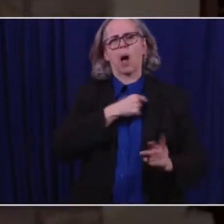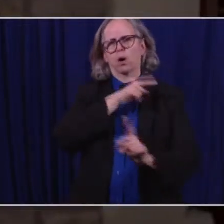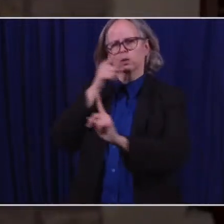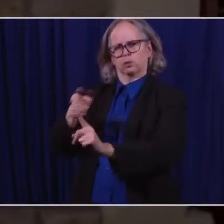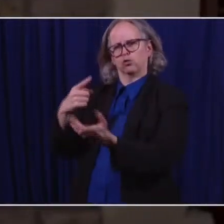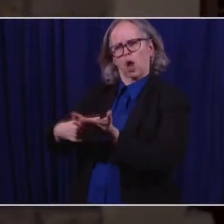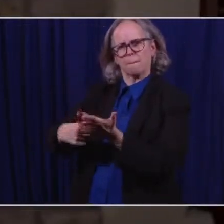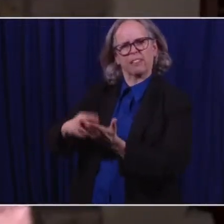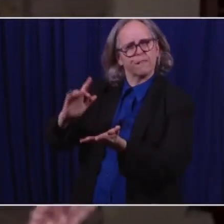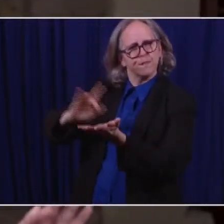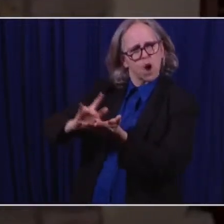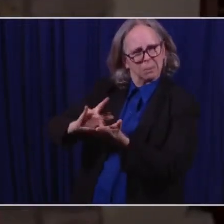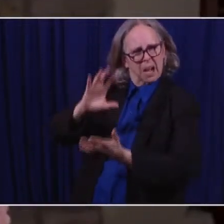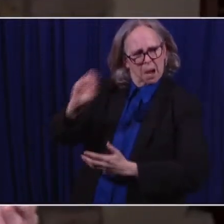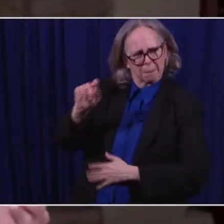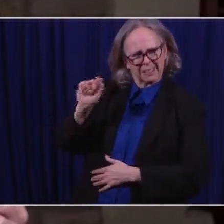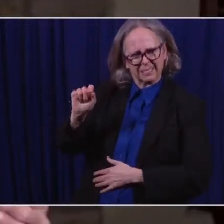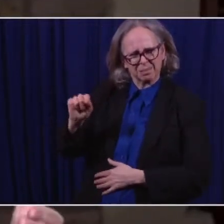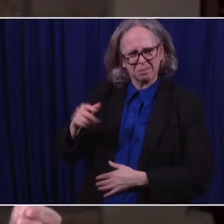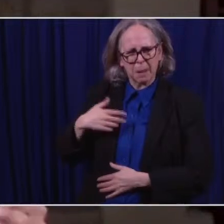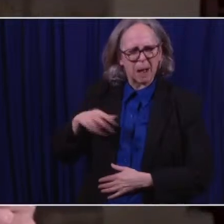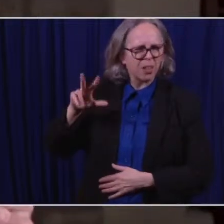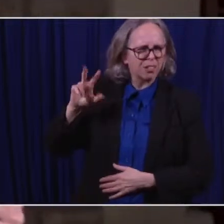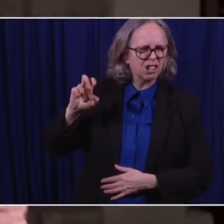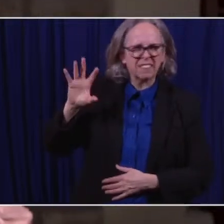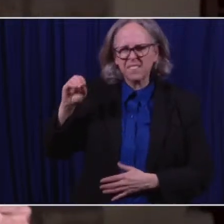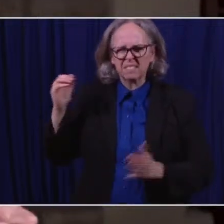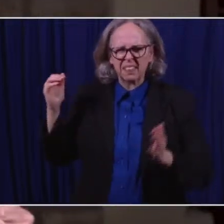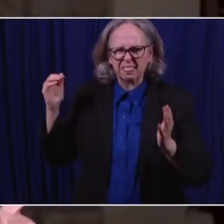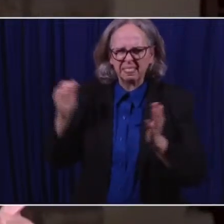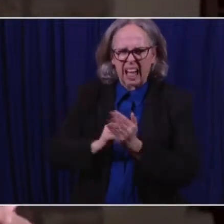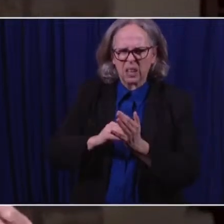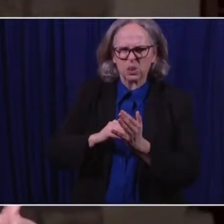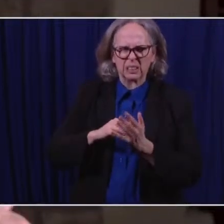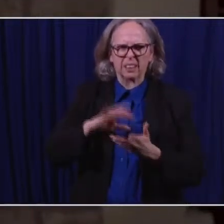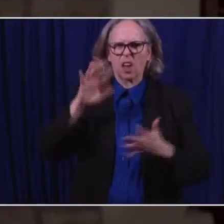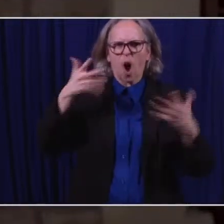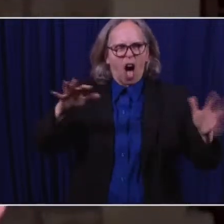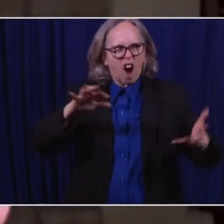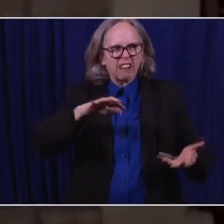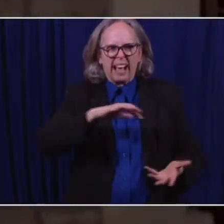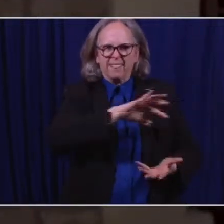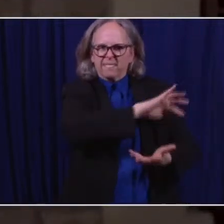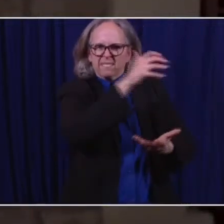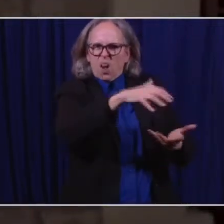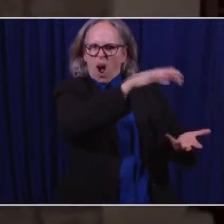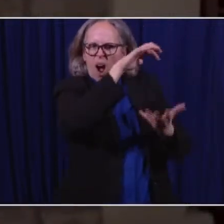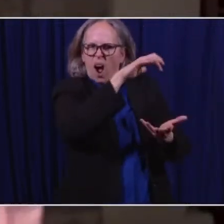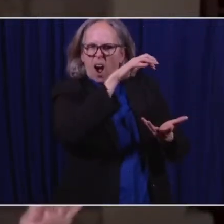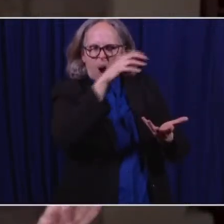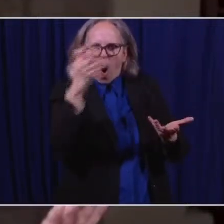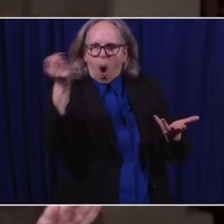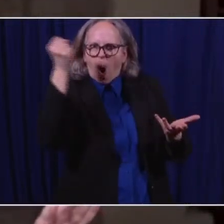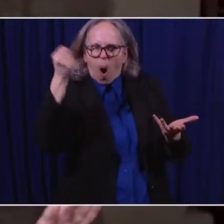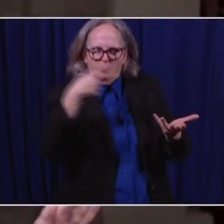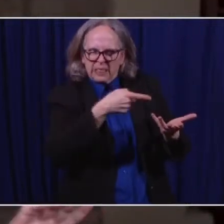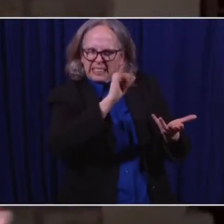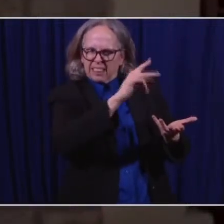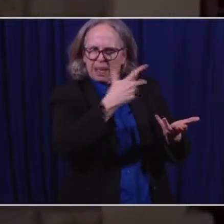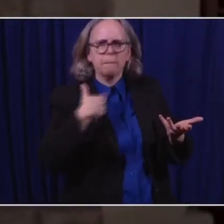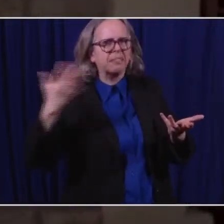350,000 roughly set aside, and there's many of them are still, most of them still out there, and we're slowly drawing them down. So those all count against